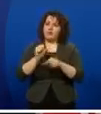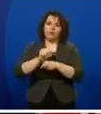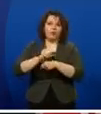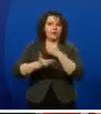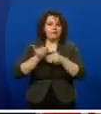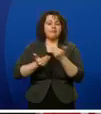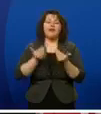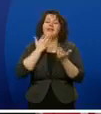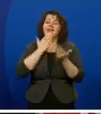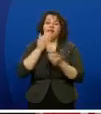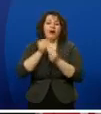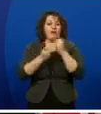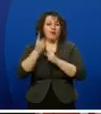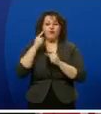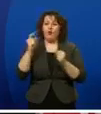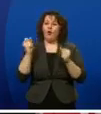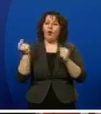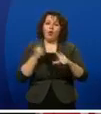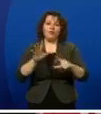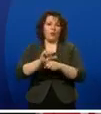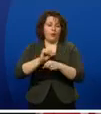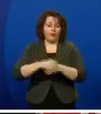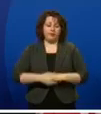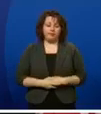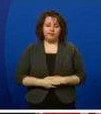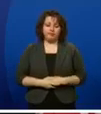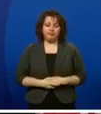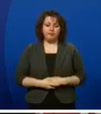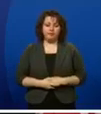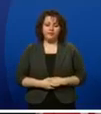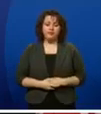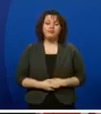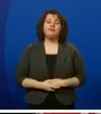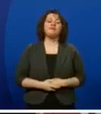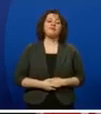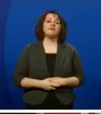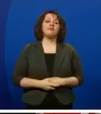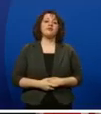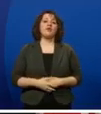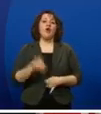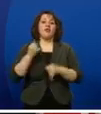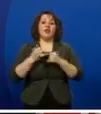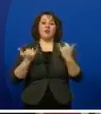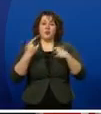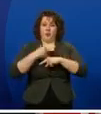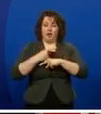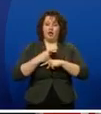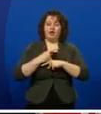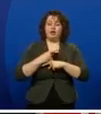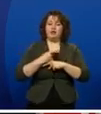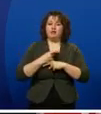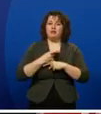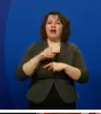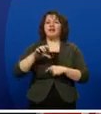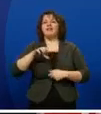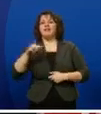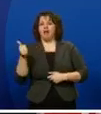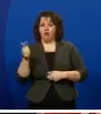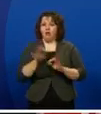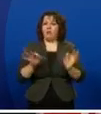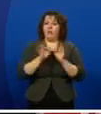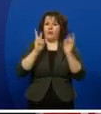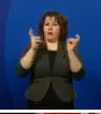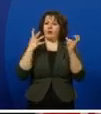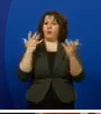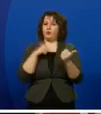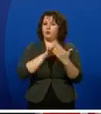thanks to everyone for everything that they're doing. So finally today, I want to address another important